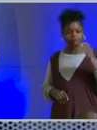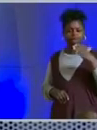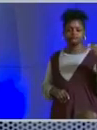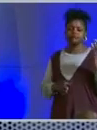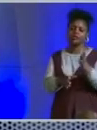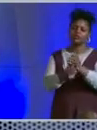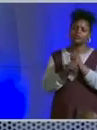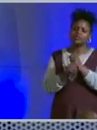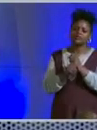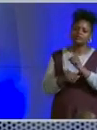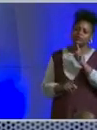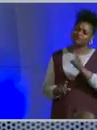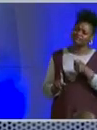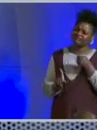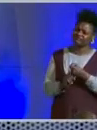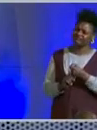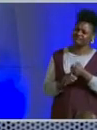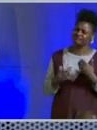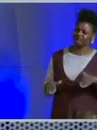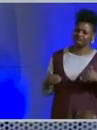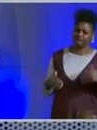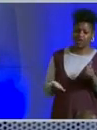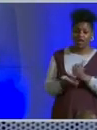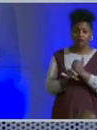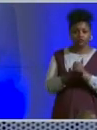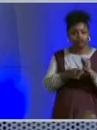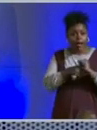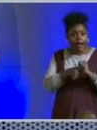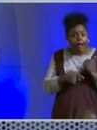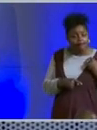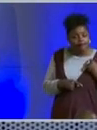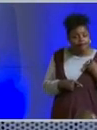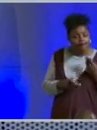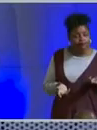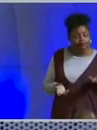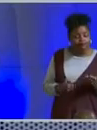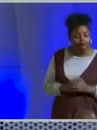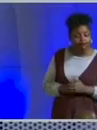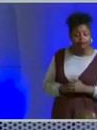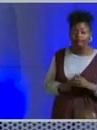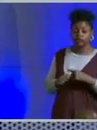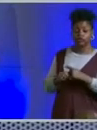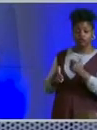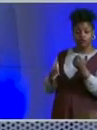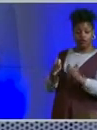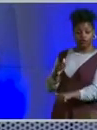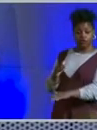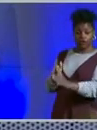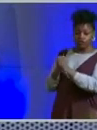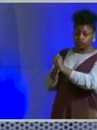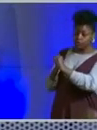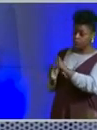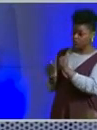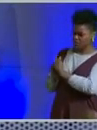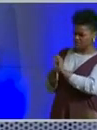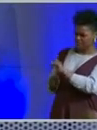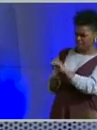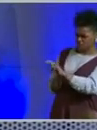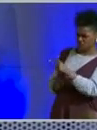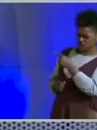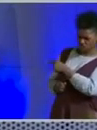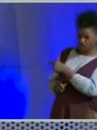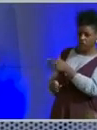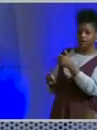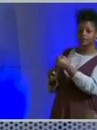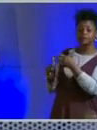receive impactful, helpful training. So first, I would say, under the leadership of the mayor, expanding the Marion Barry